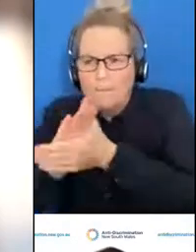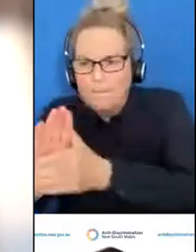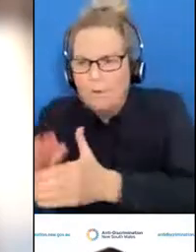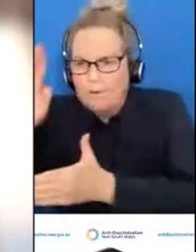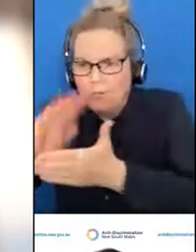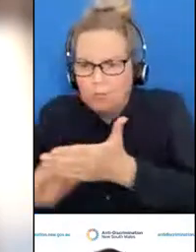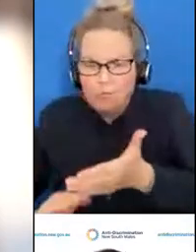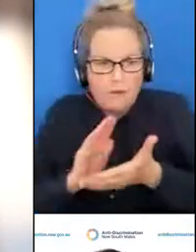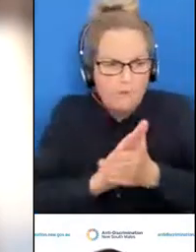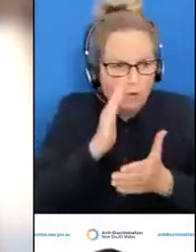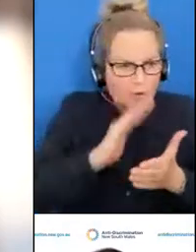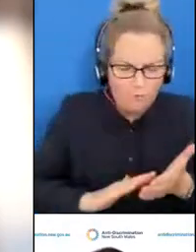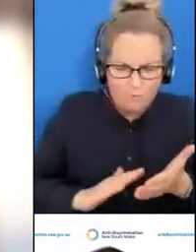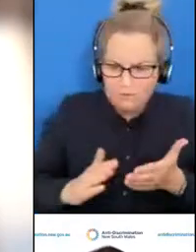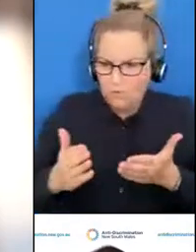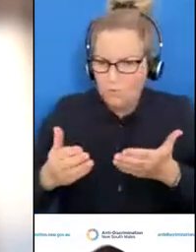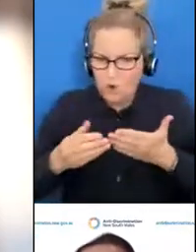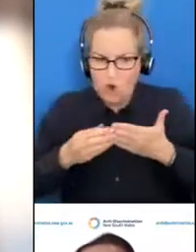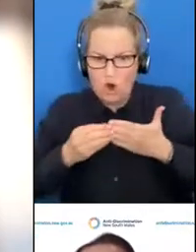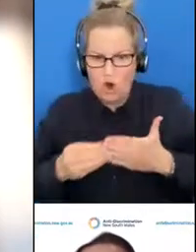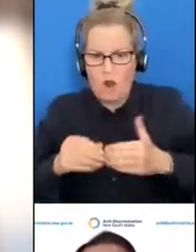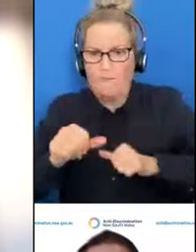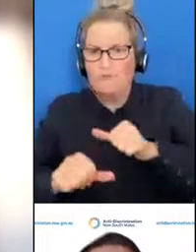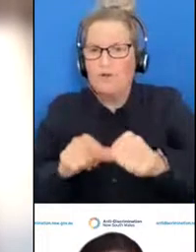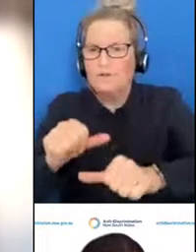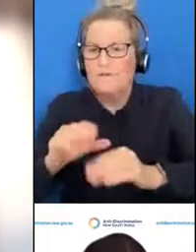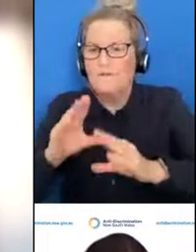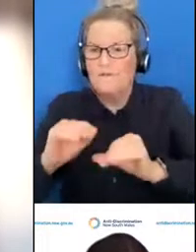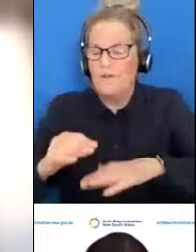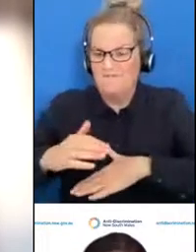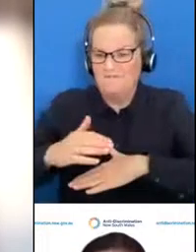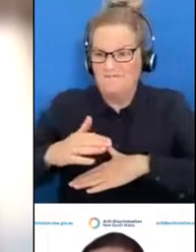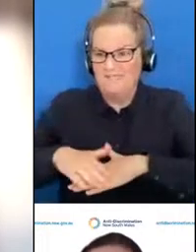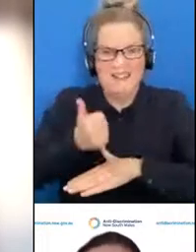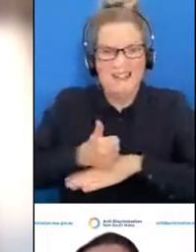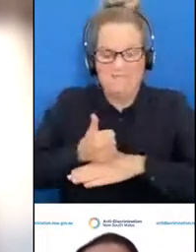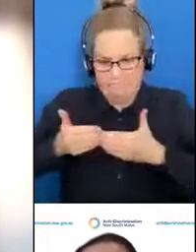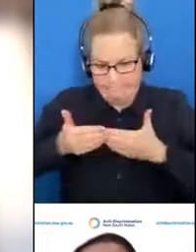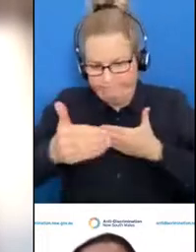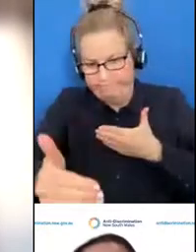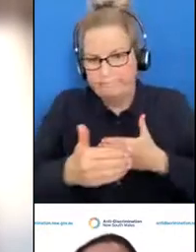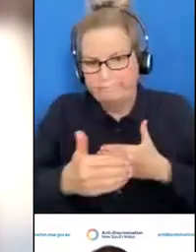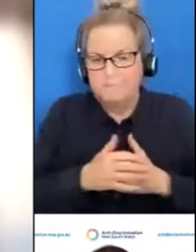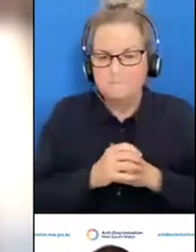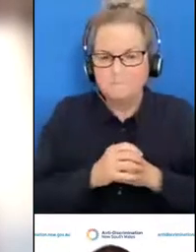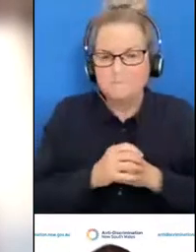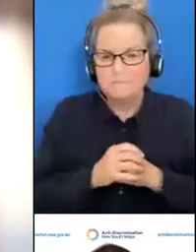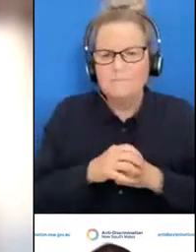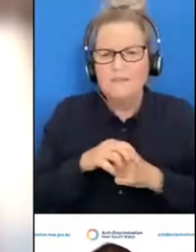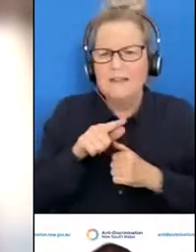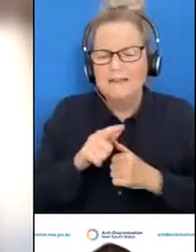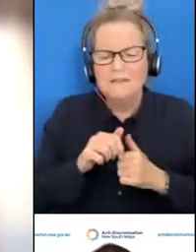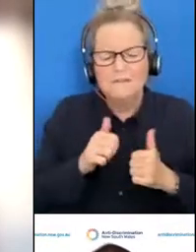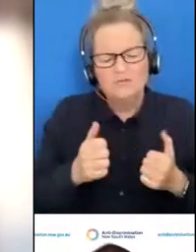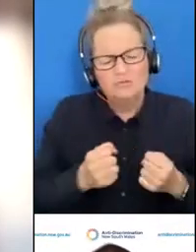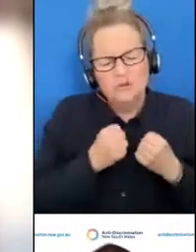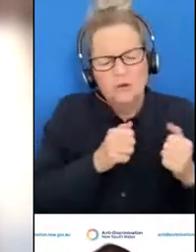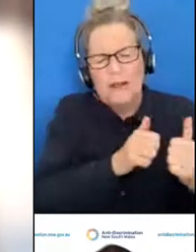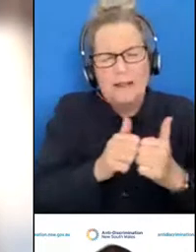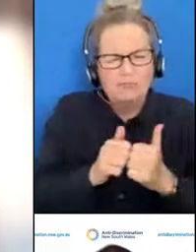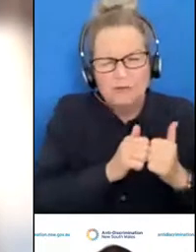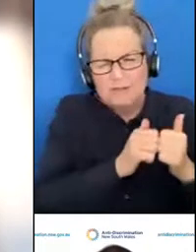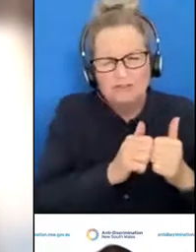and for guiding the process from the outset. So it's been a collaborative engagement that has resulted in what we are about to